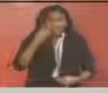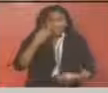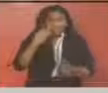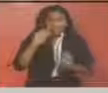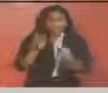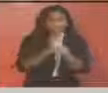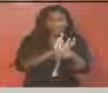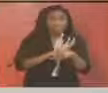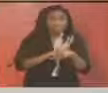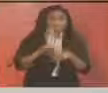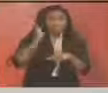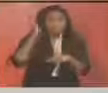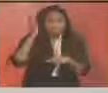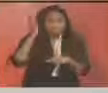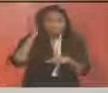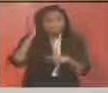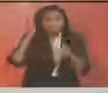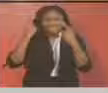prove successful.